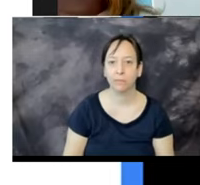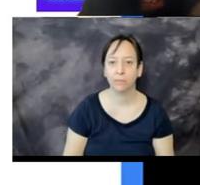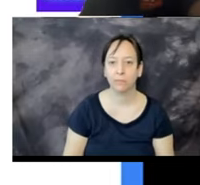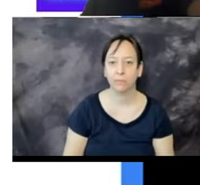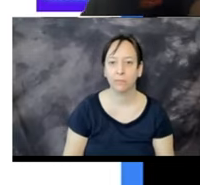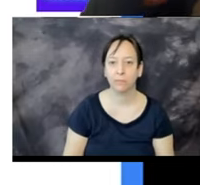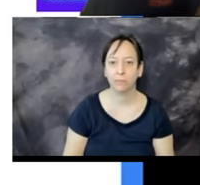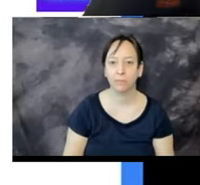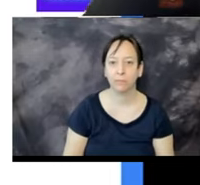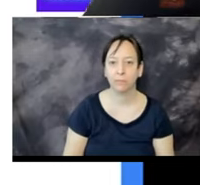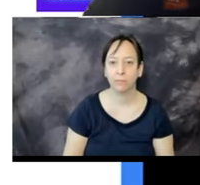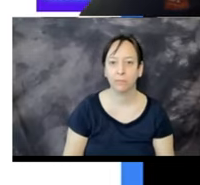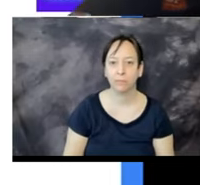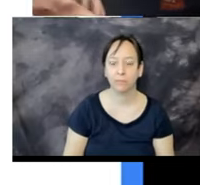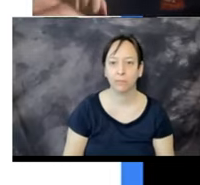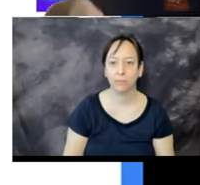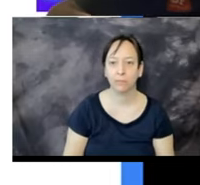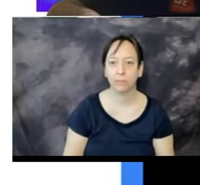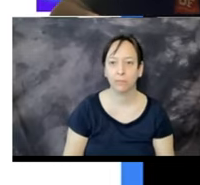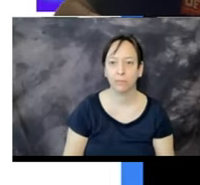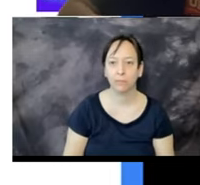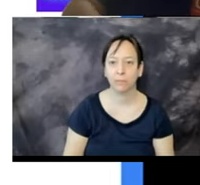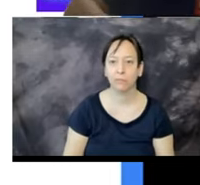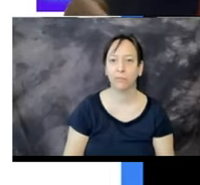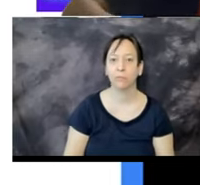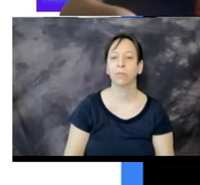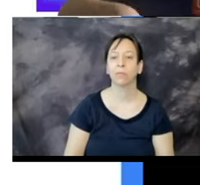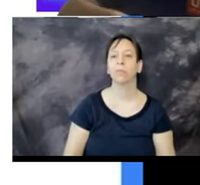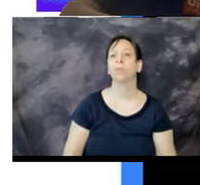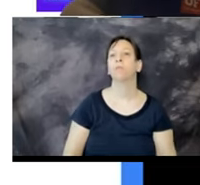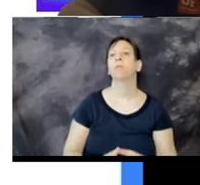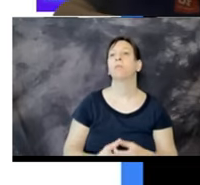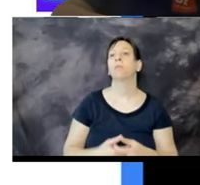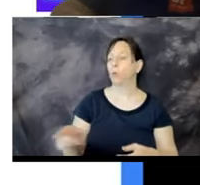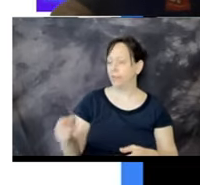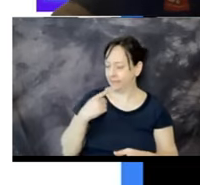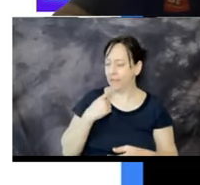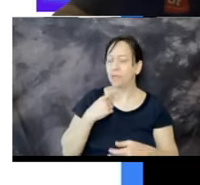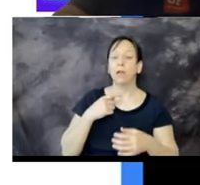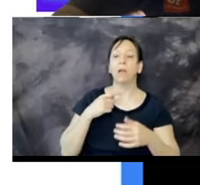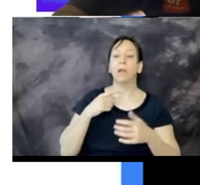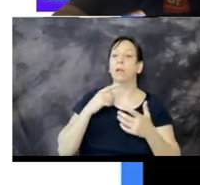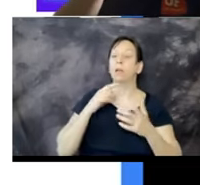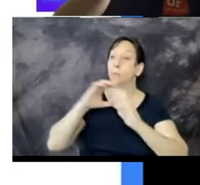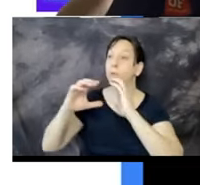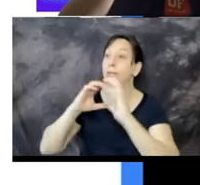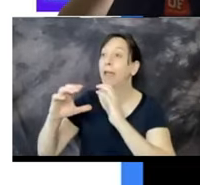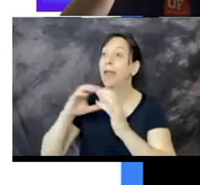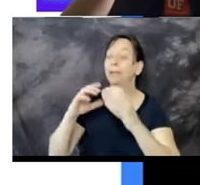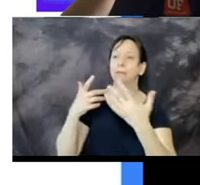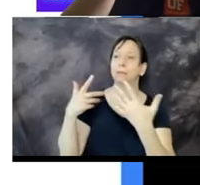So Kat gave us the example of service coordinators change a lot, so it can be hard to communicate it with them for that